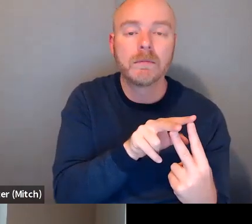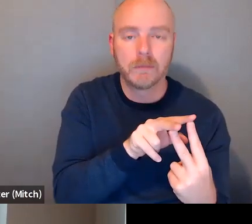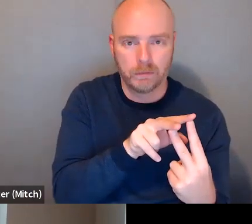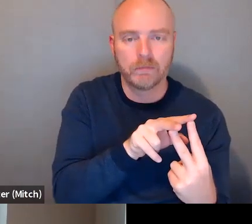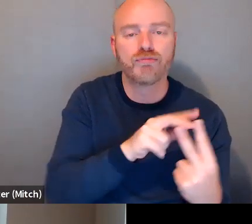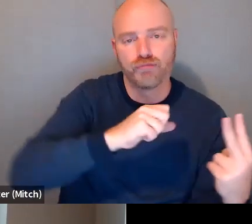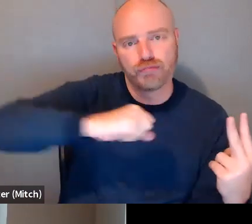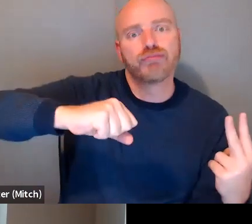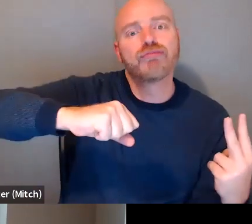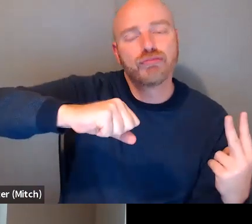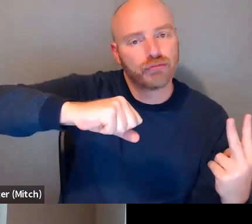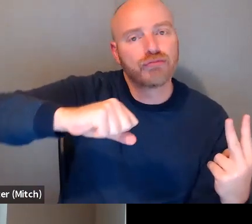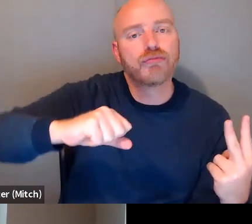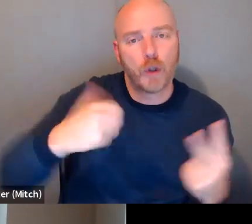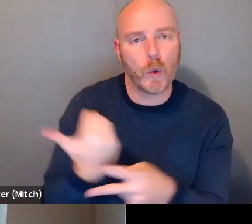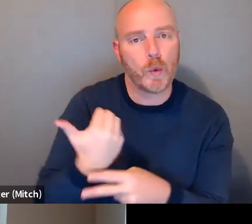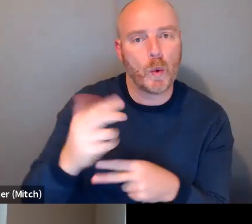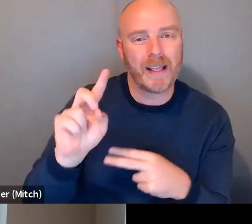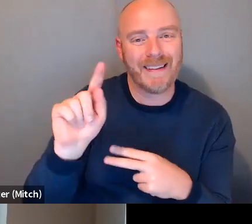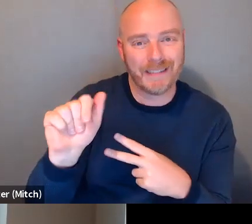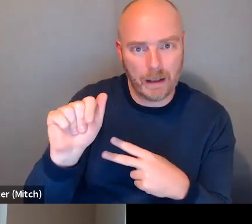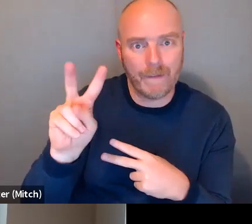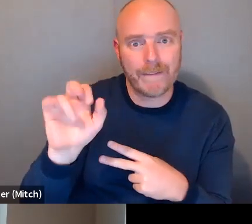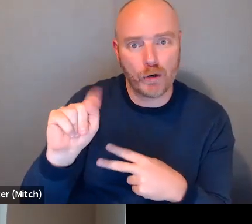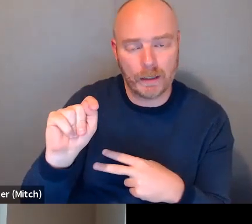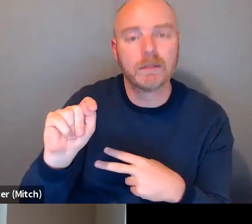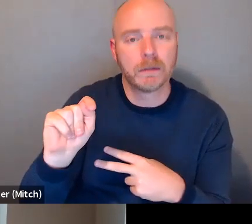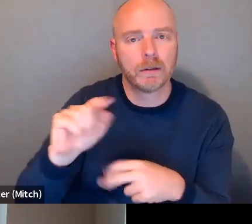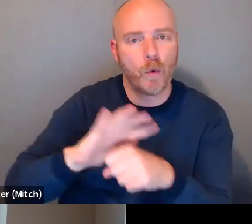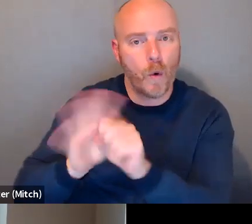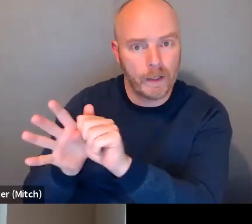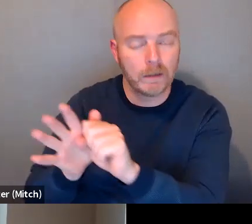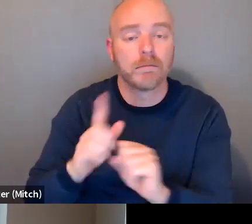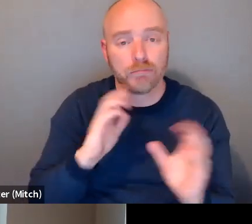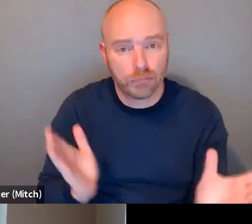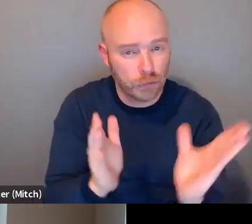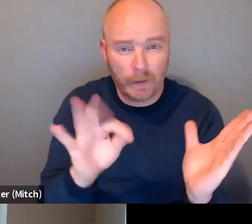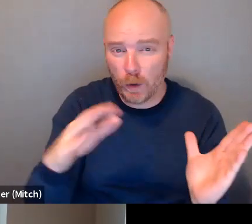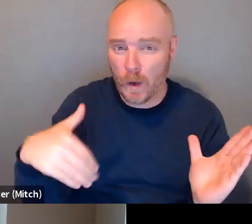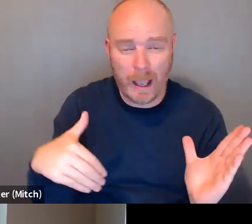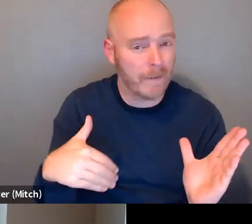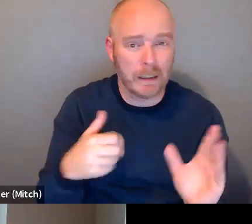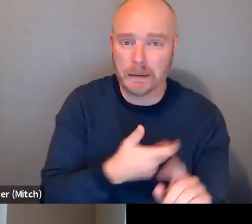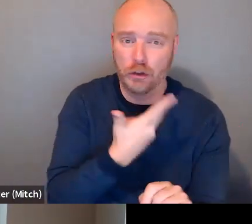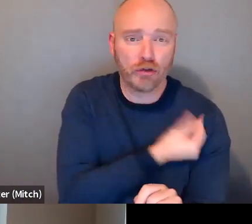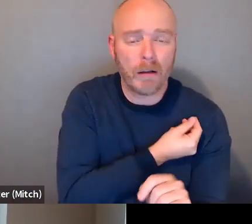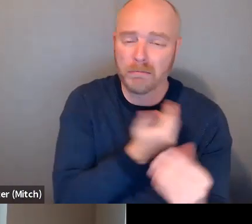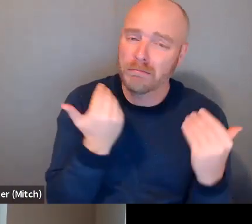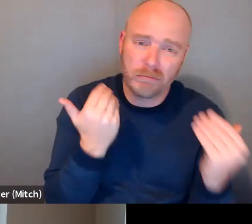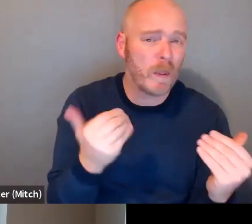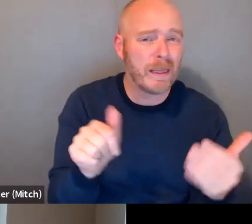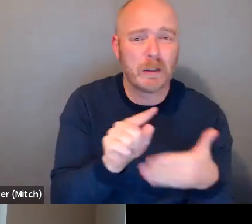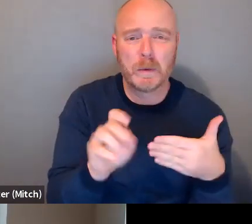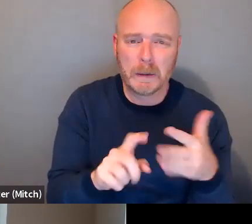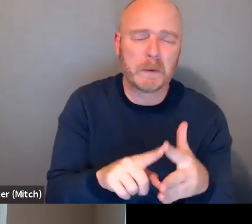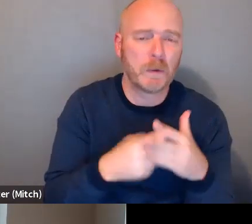very protective against the Delta variant. And so I would encourage you, if you haven't gotten one, to just go out there this weekend